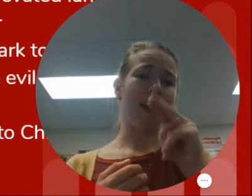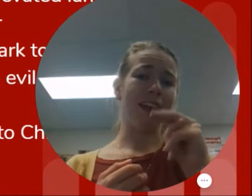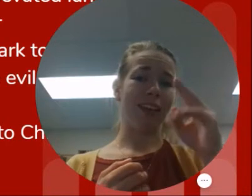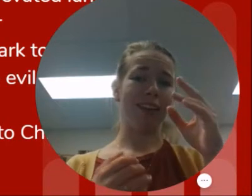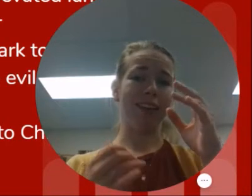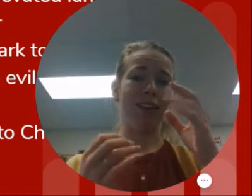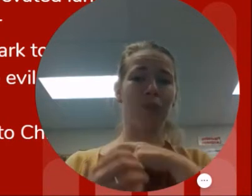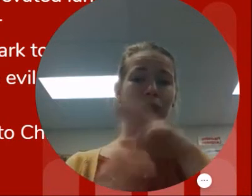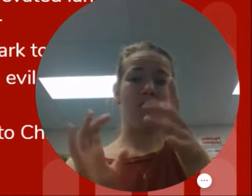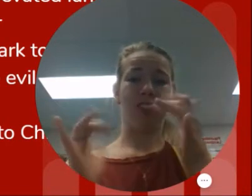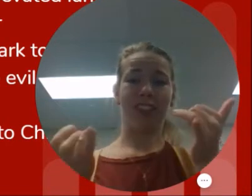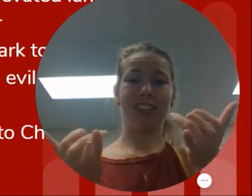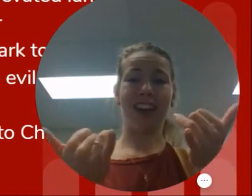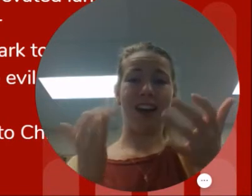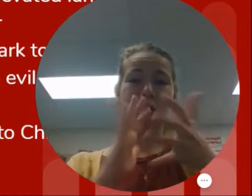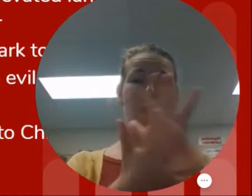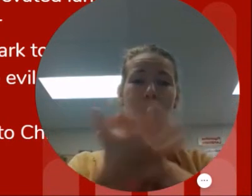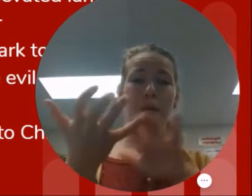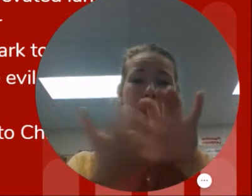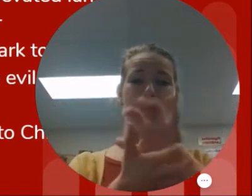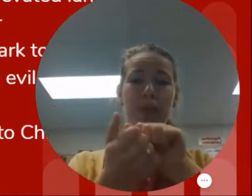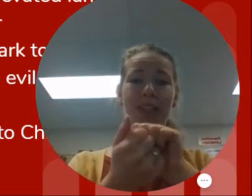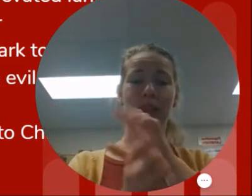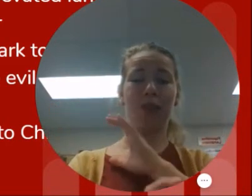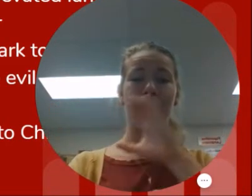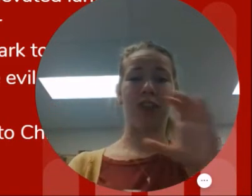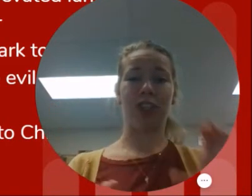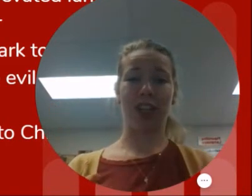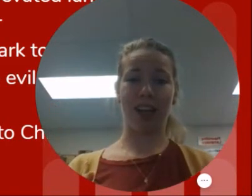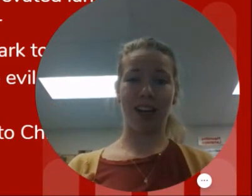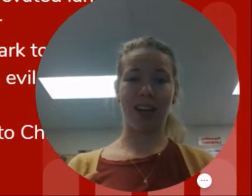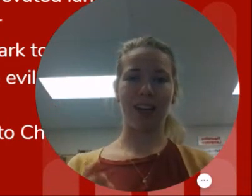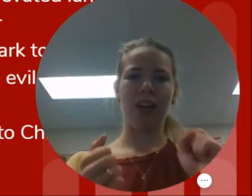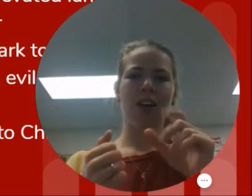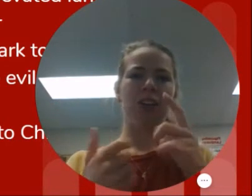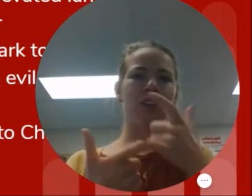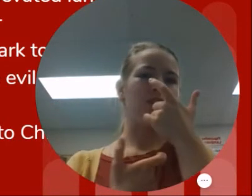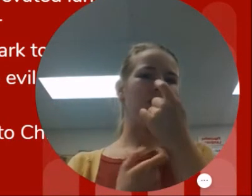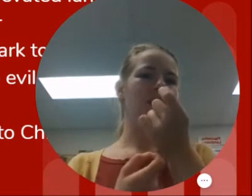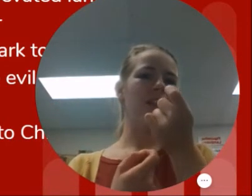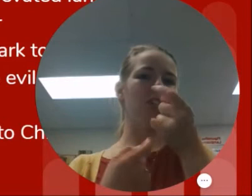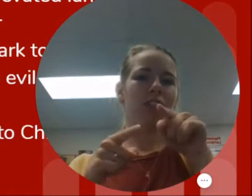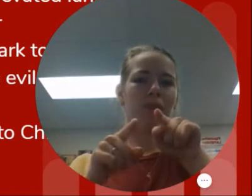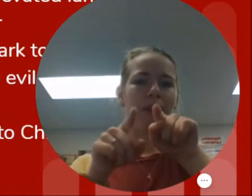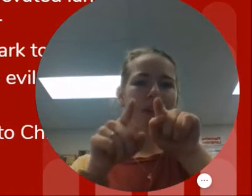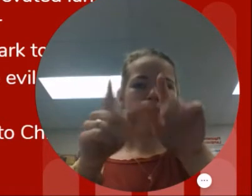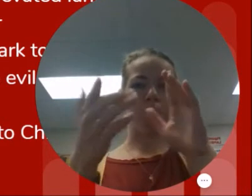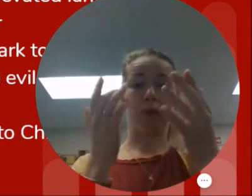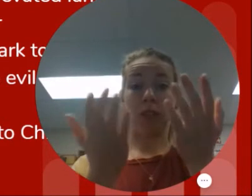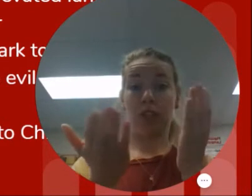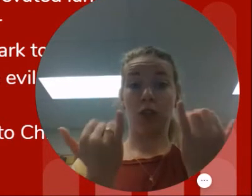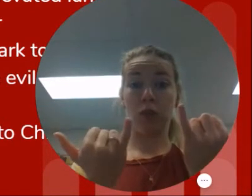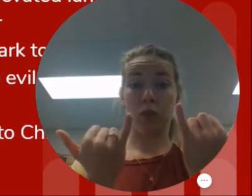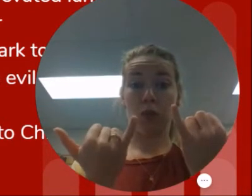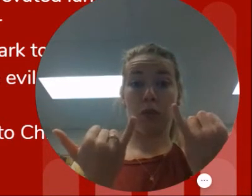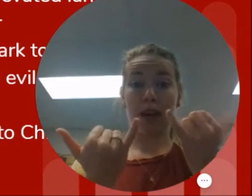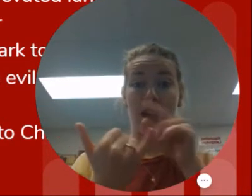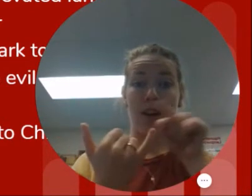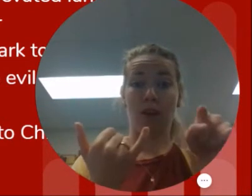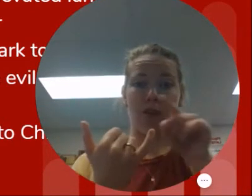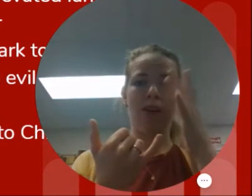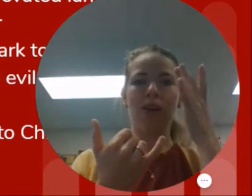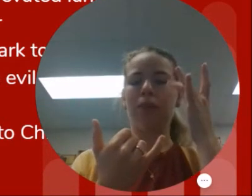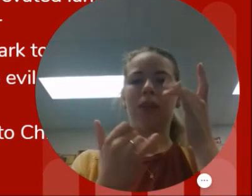The pagan religion is now mixing with Christianity. So there's a very interesting parallel between the two